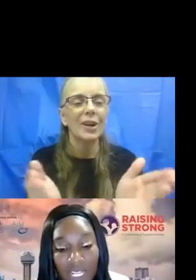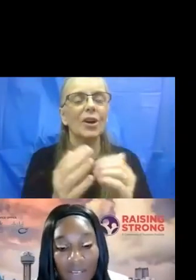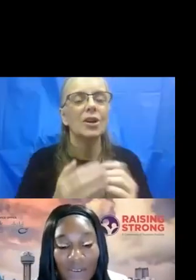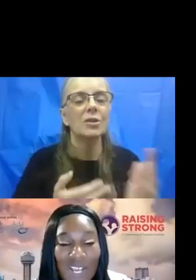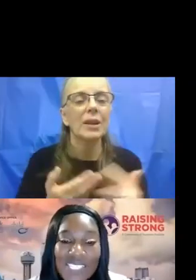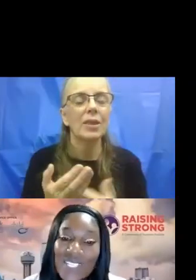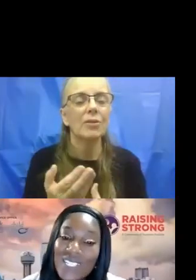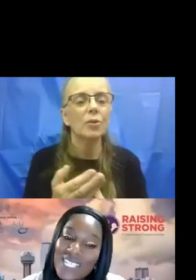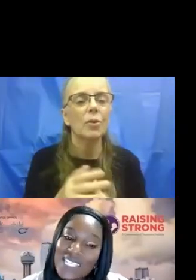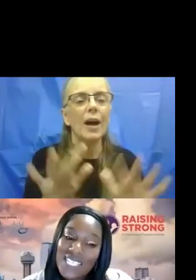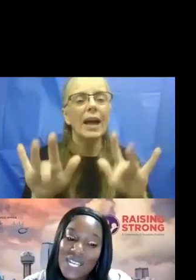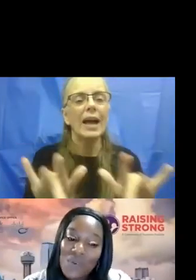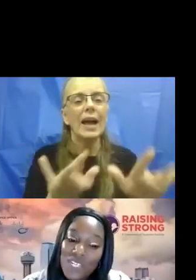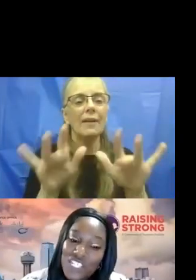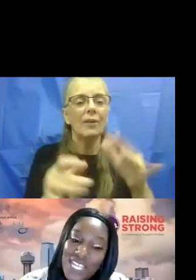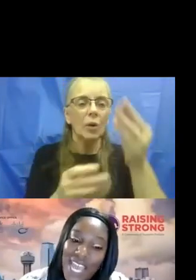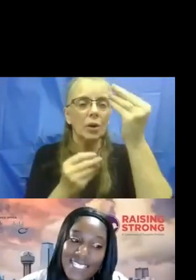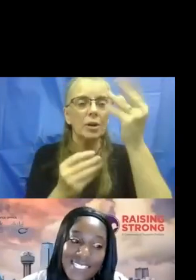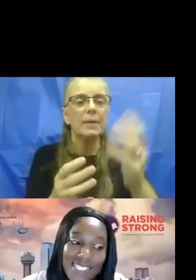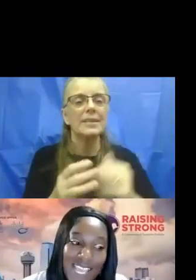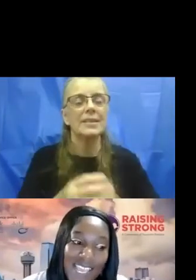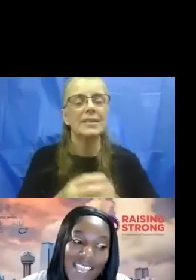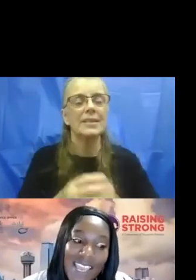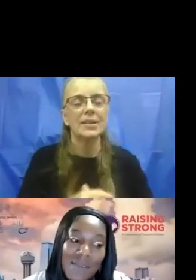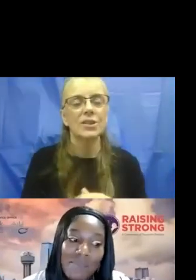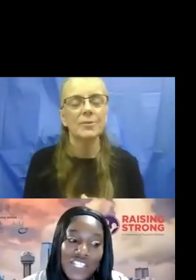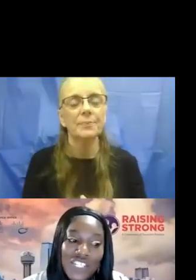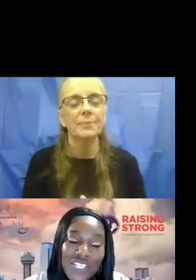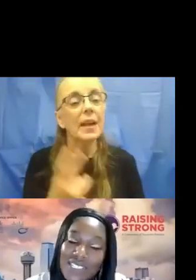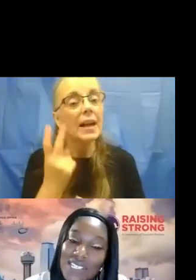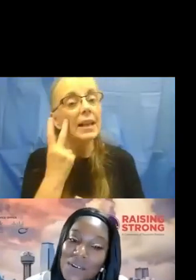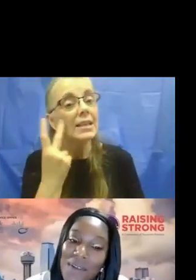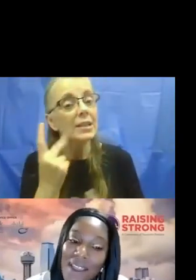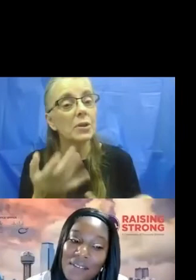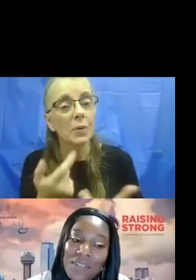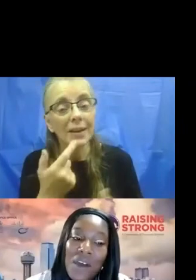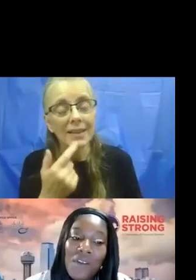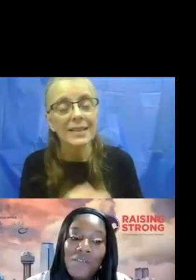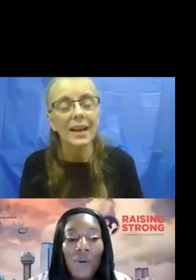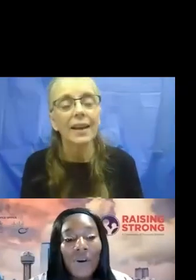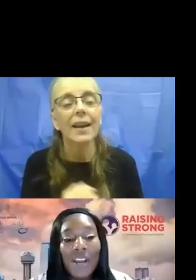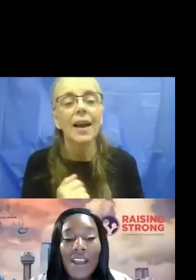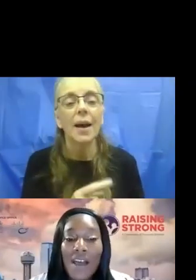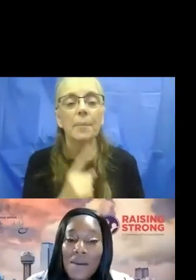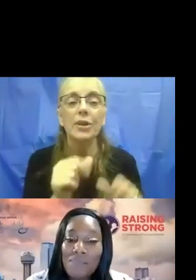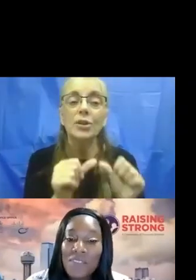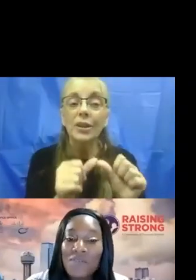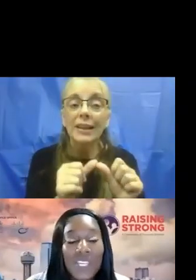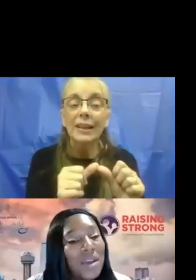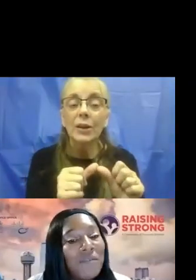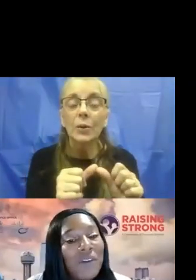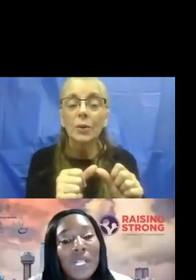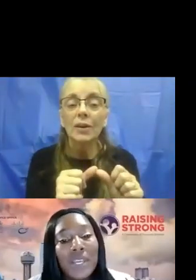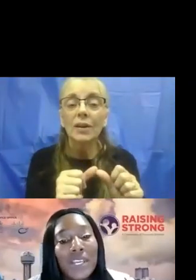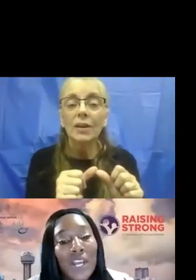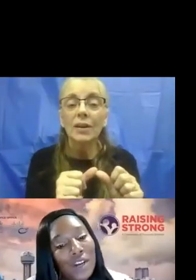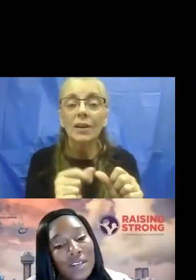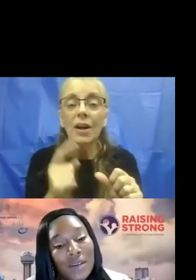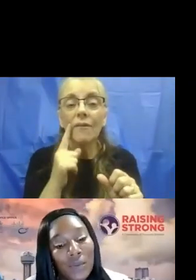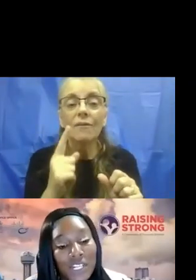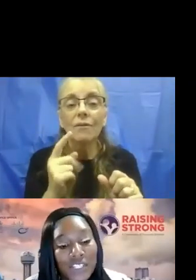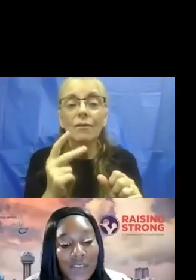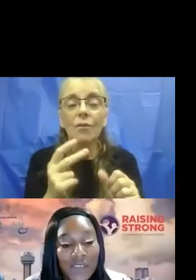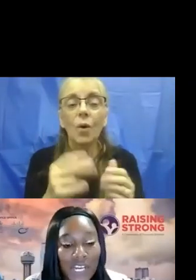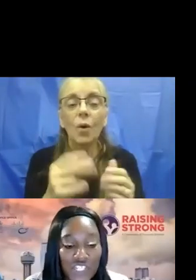recorded video. So let's see what she has to say. And be sure to stick around for the video following